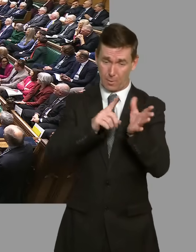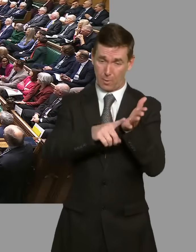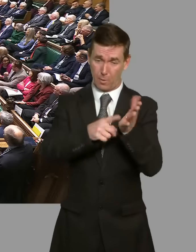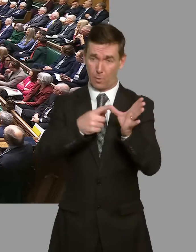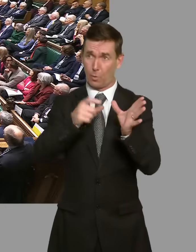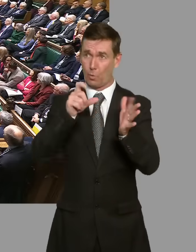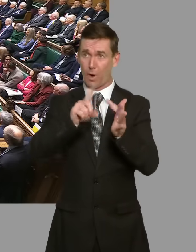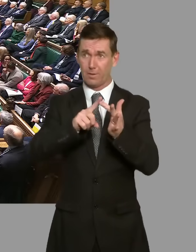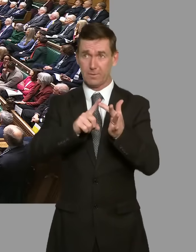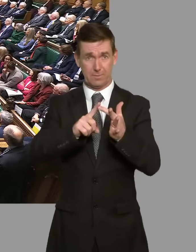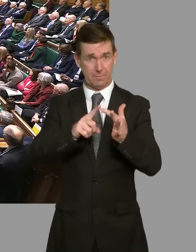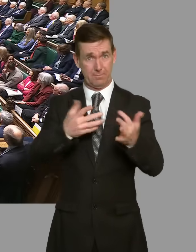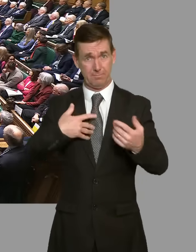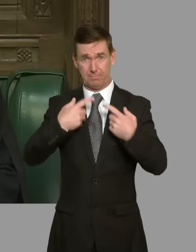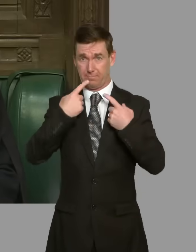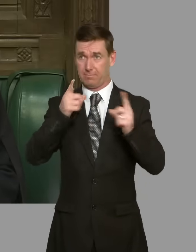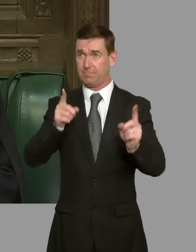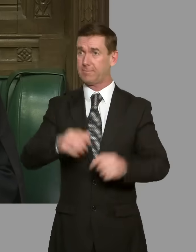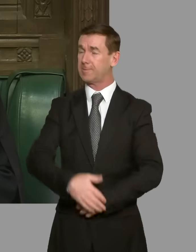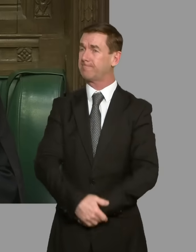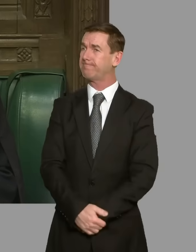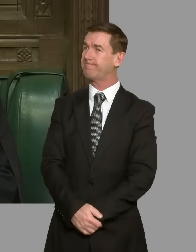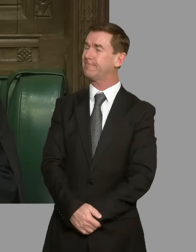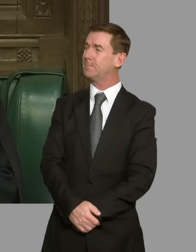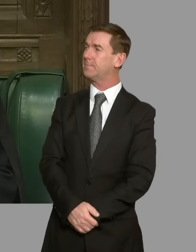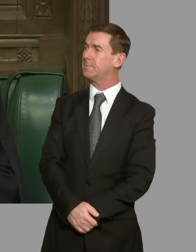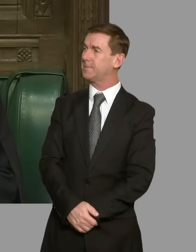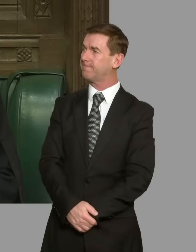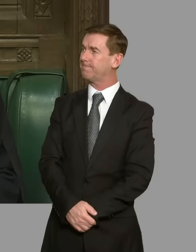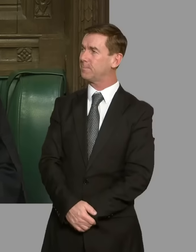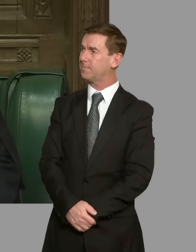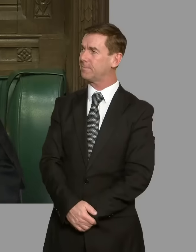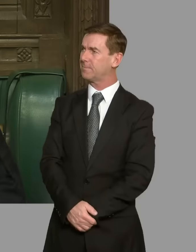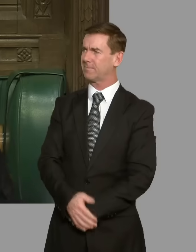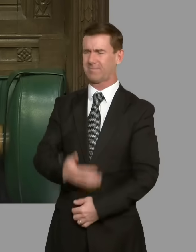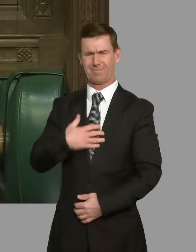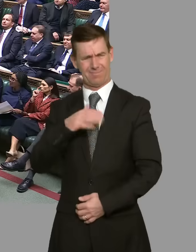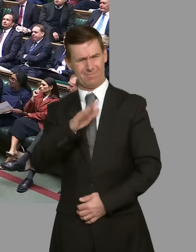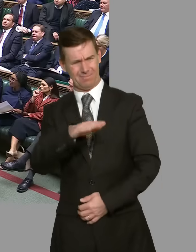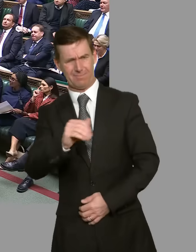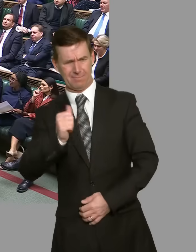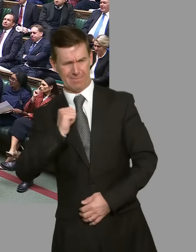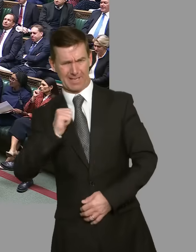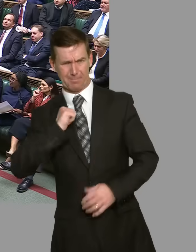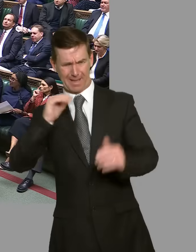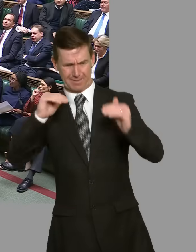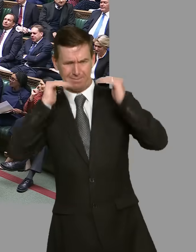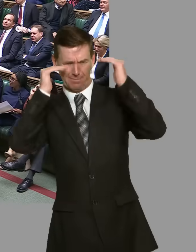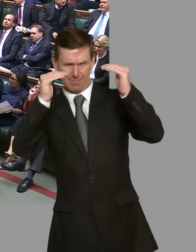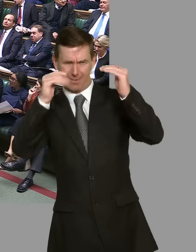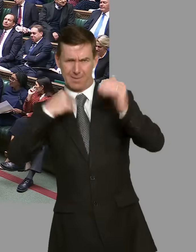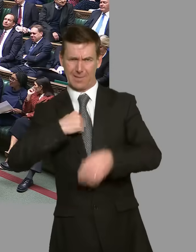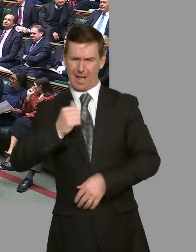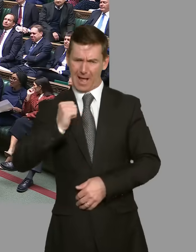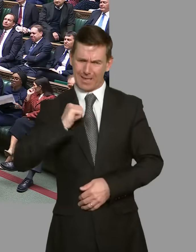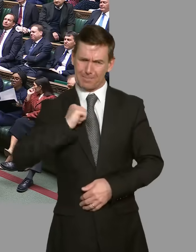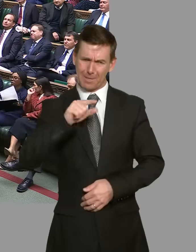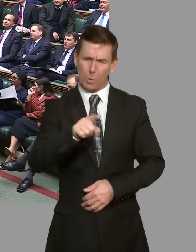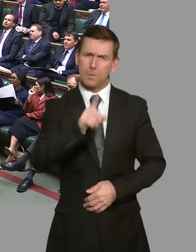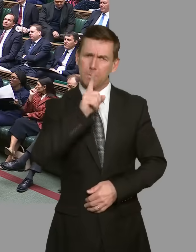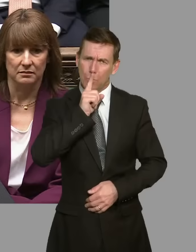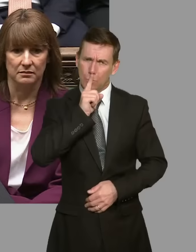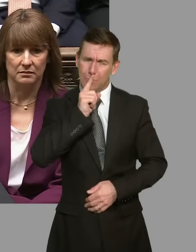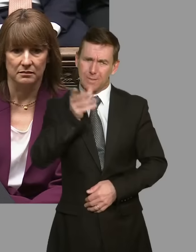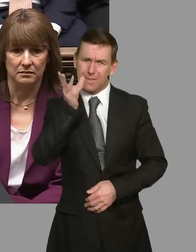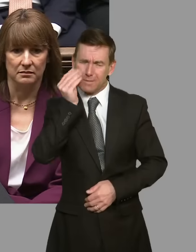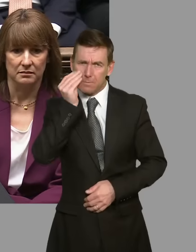Mr. Cartledge, you expect a lot. I expect something back, and that's silence. Prime Minister. Mr. Speaker, they shout